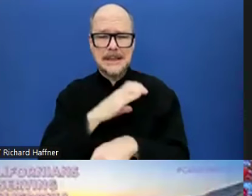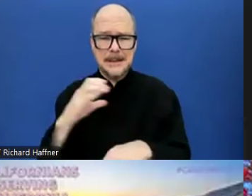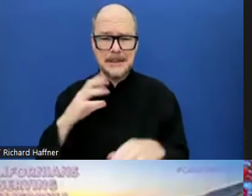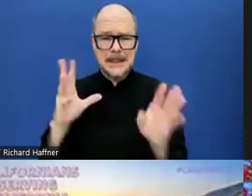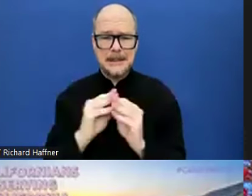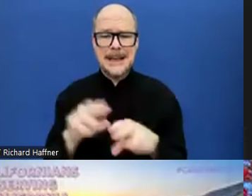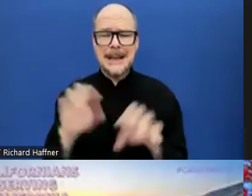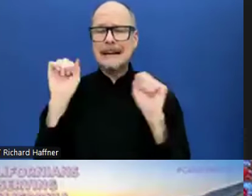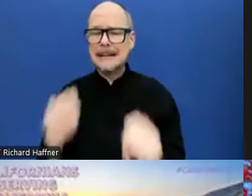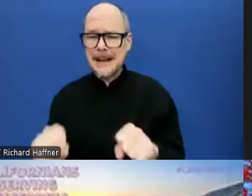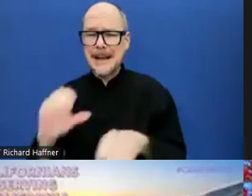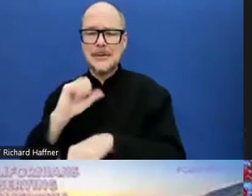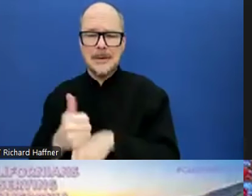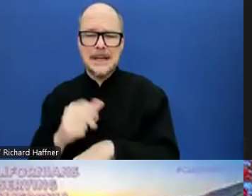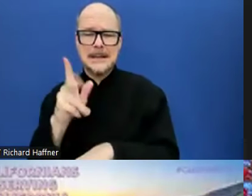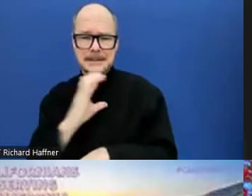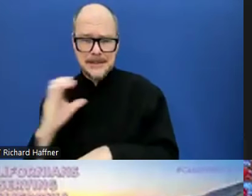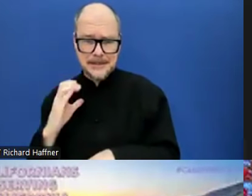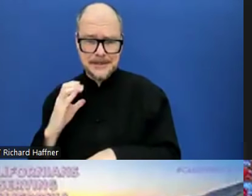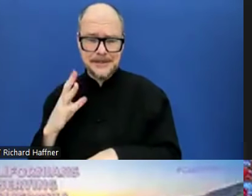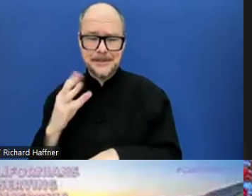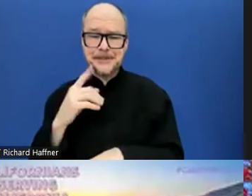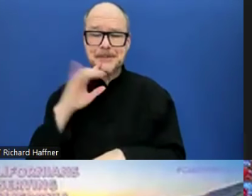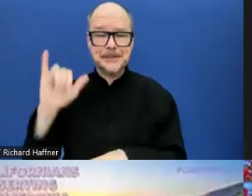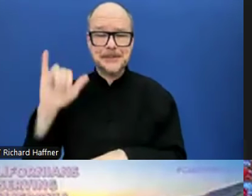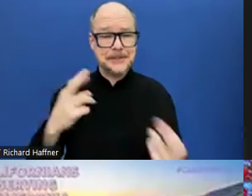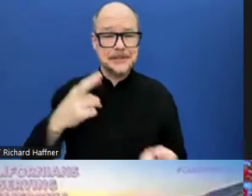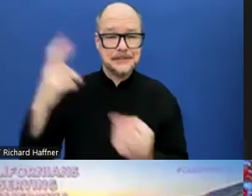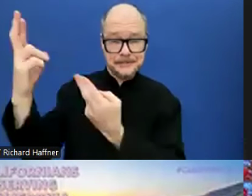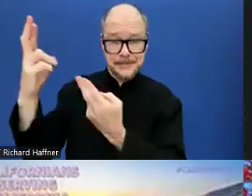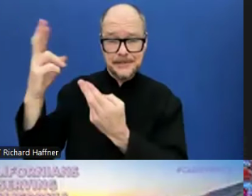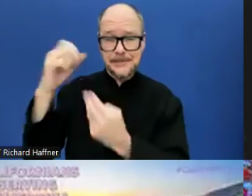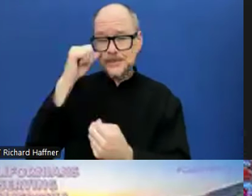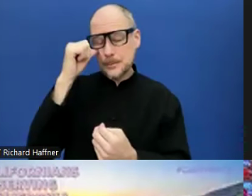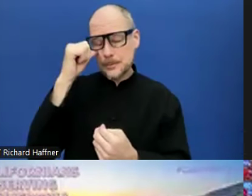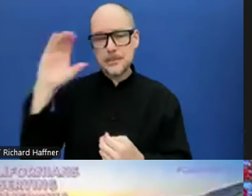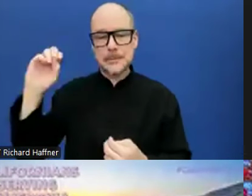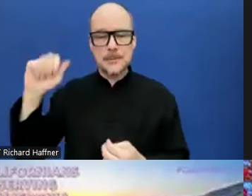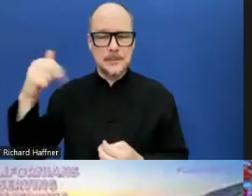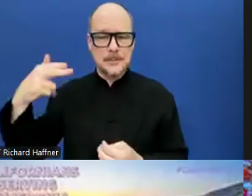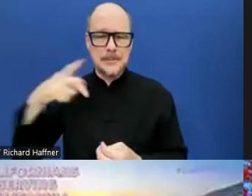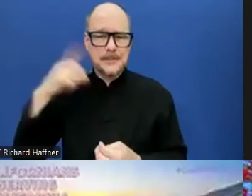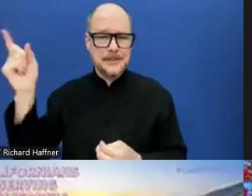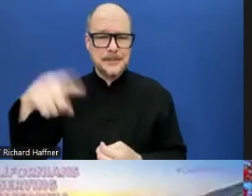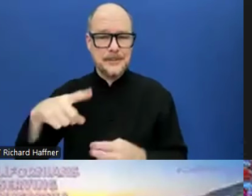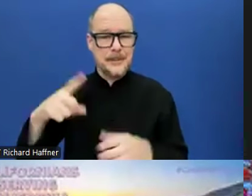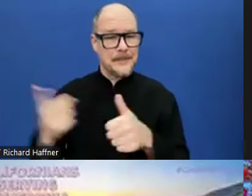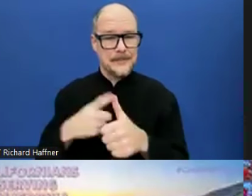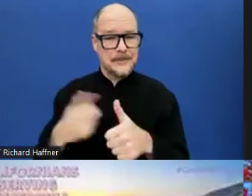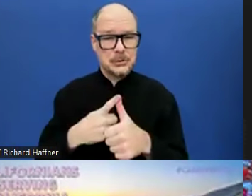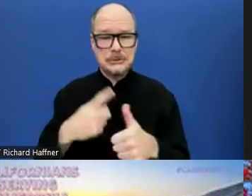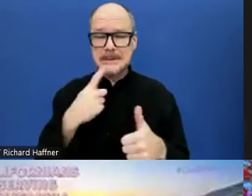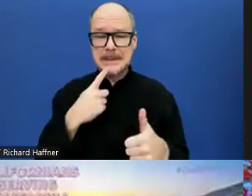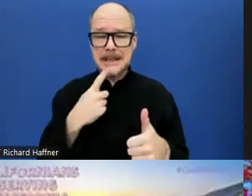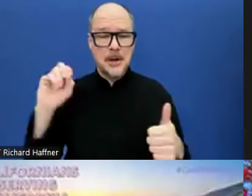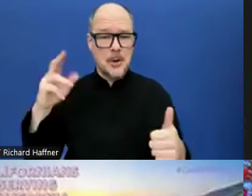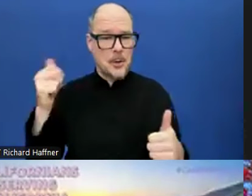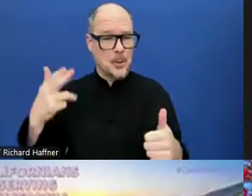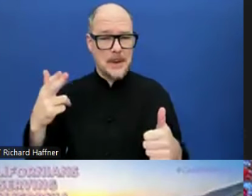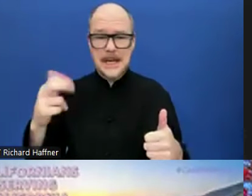subcommittee. And in response to your recommendation, OAH responded first by stating that OAH does not